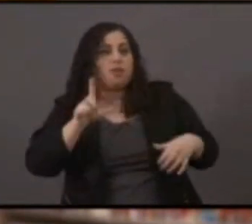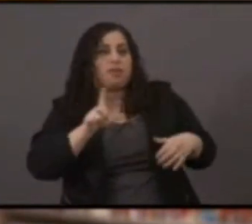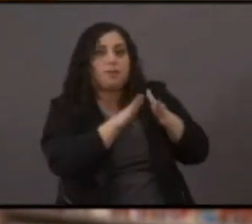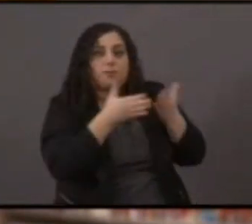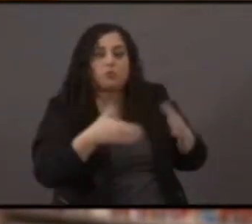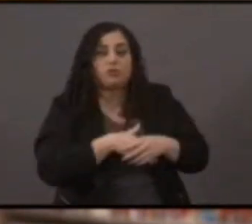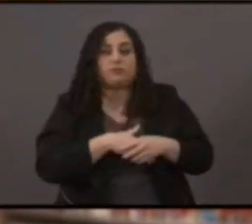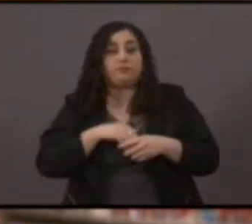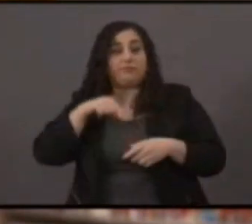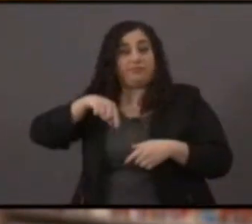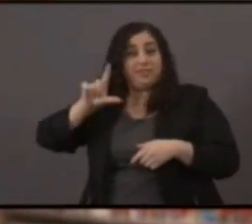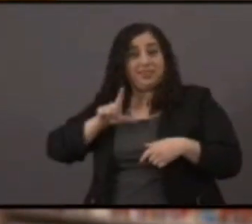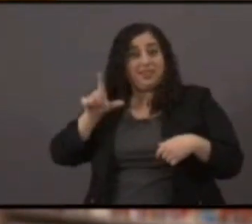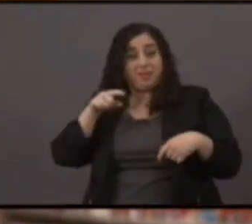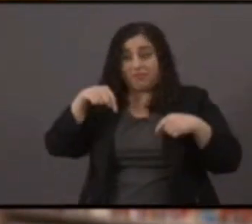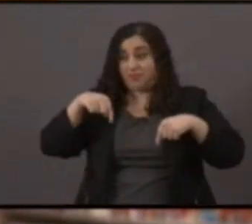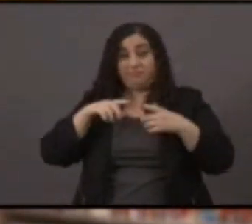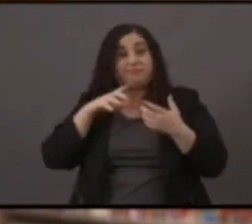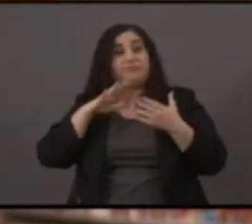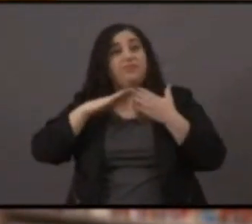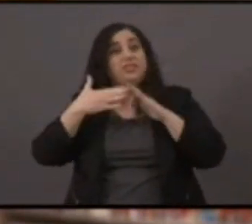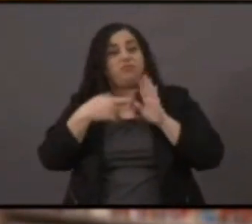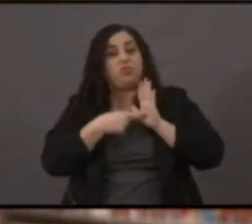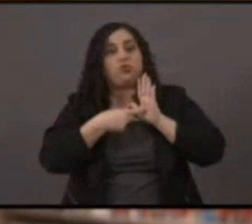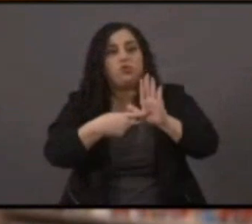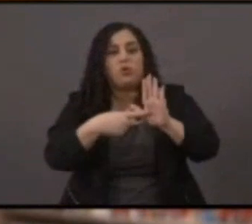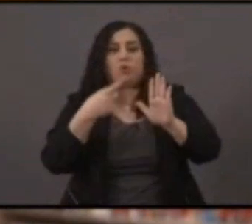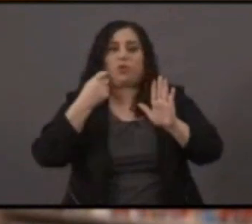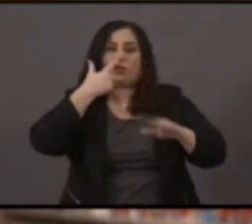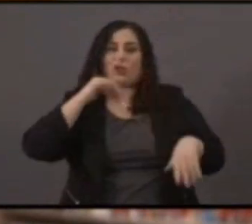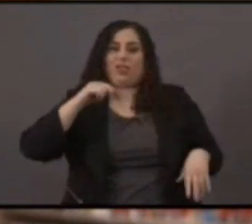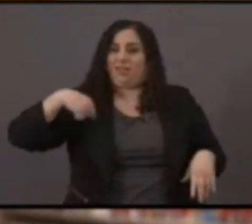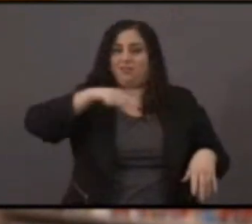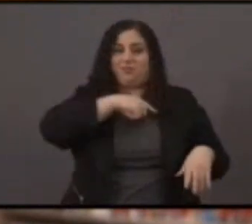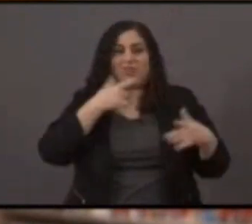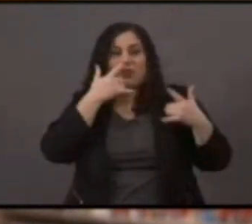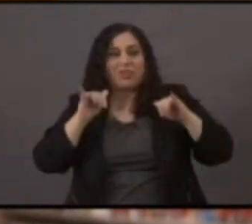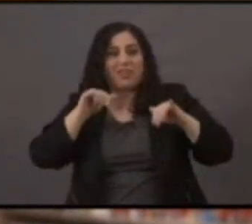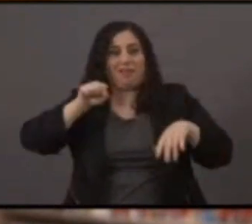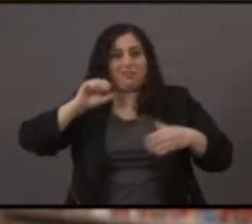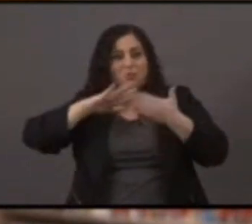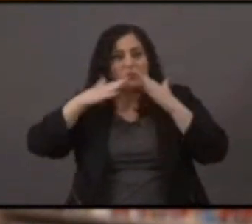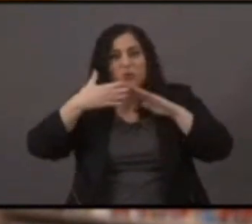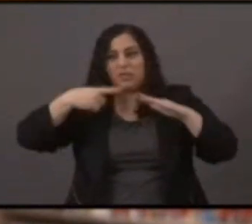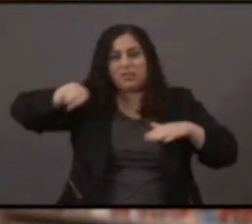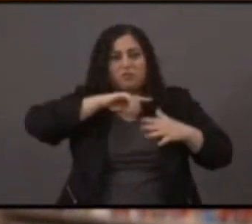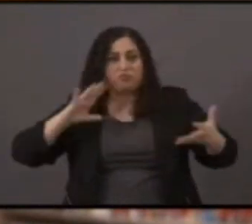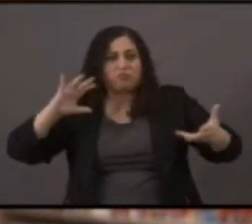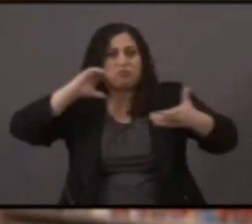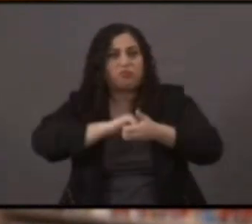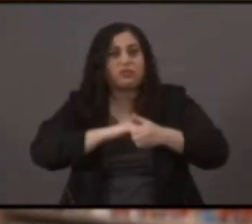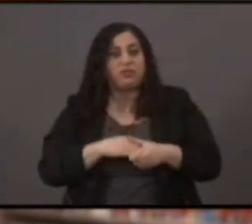is a symbol of who we should be as a city. It's a beautiful reminder of the importance of investing